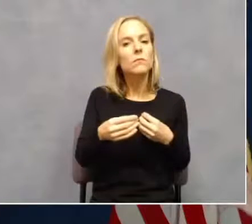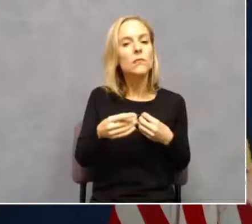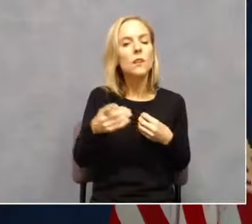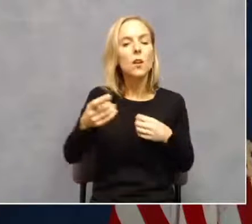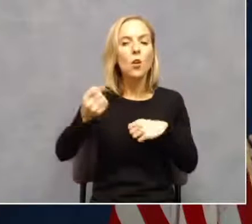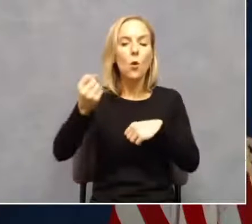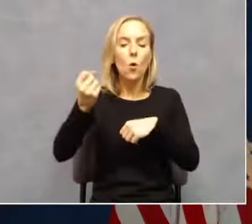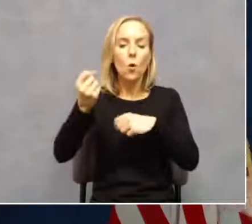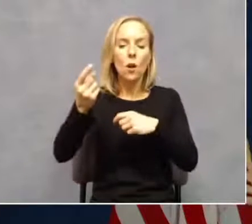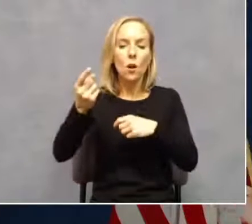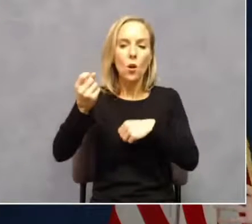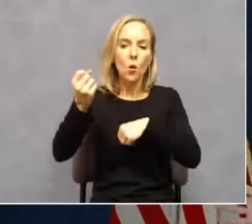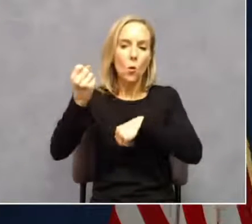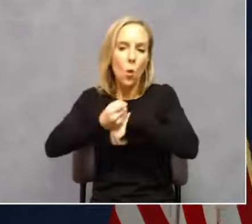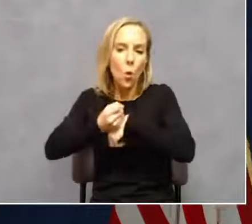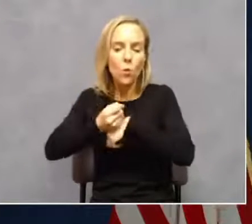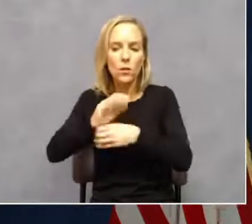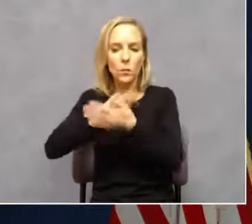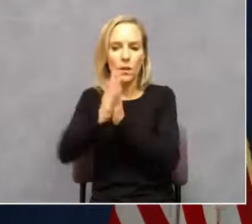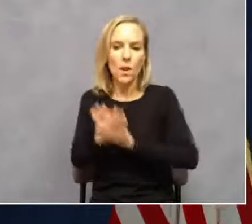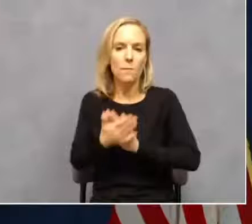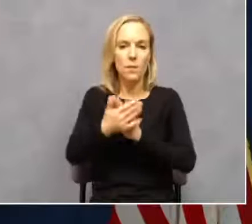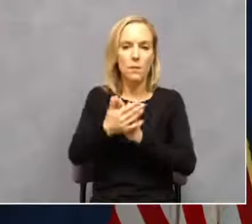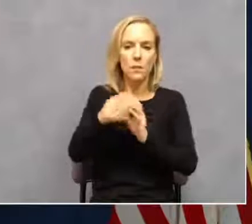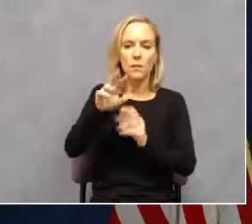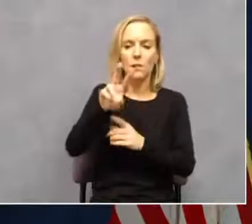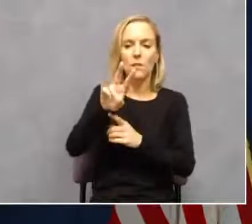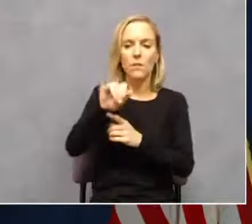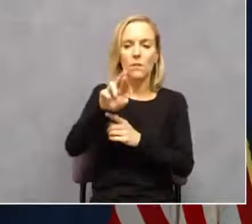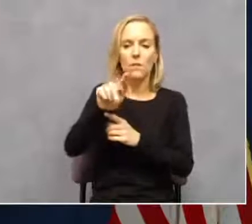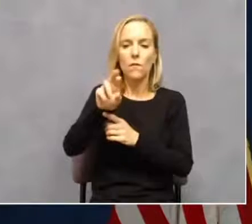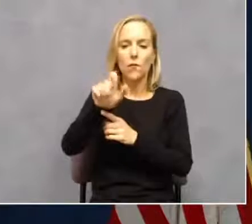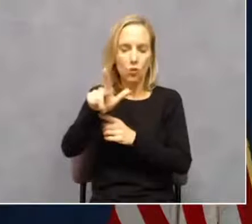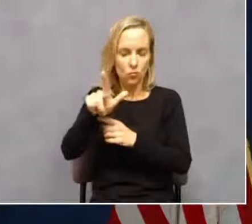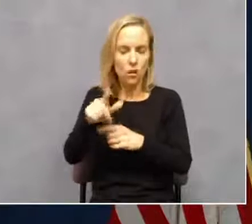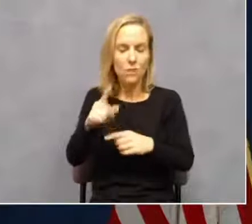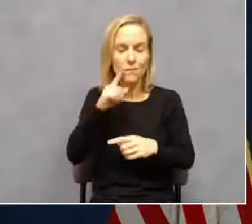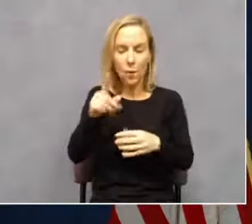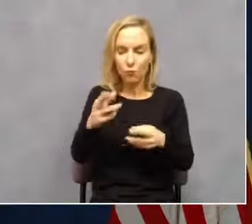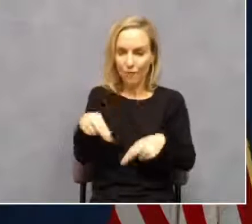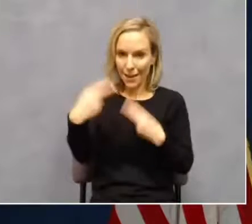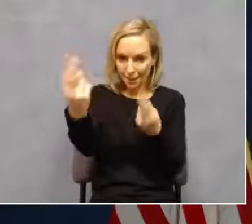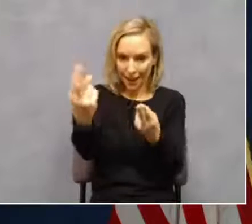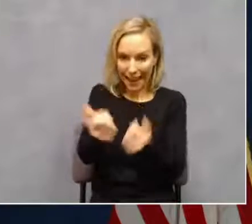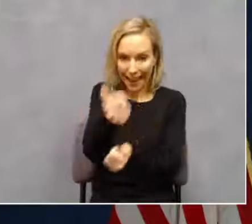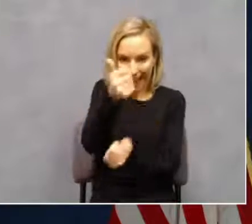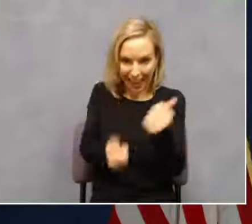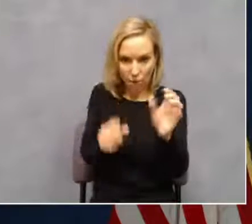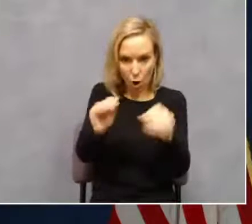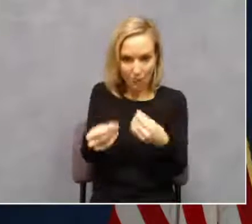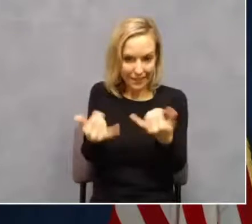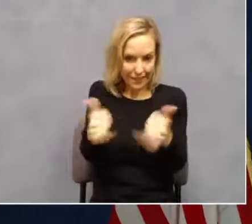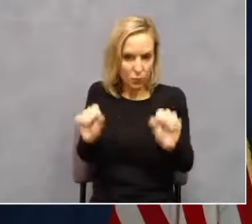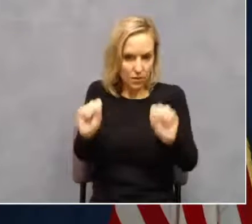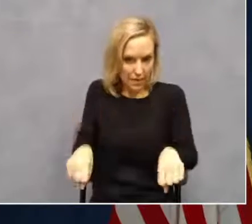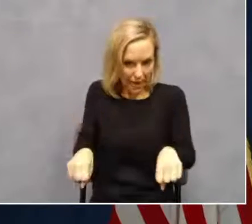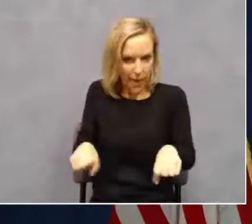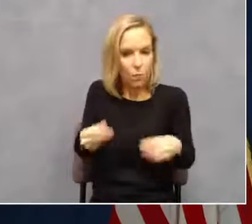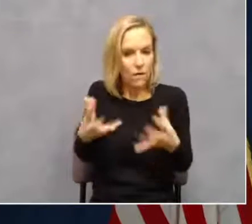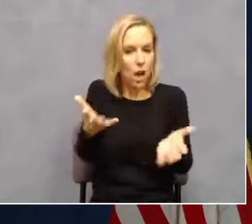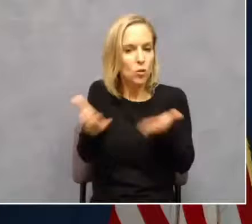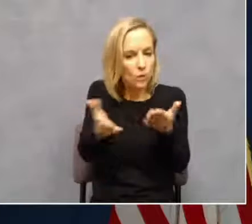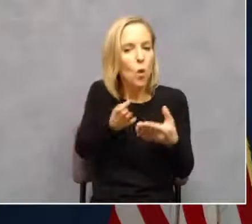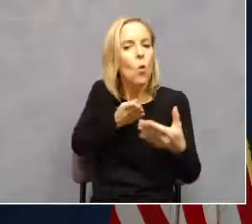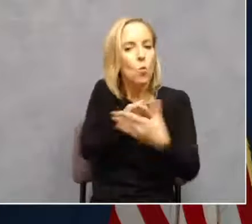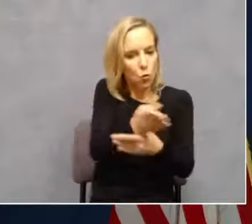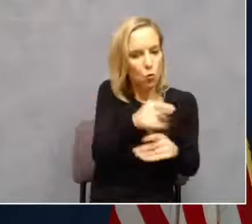virtual. Our recommendation is that for every office that can still provide services virtually, that they